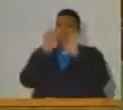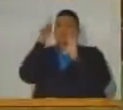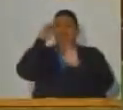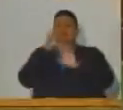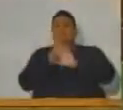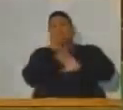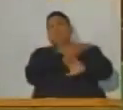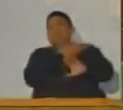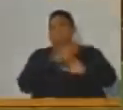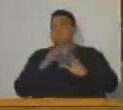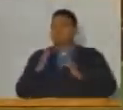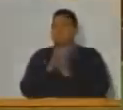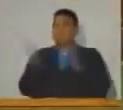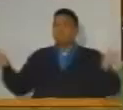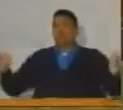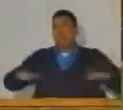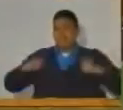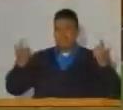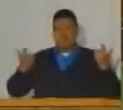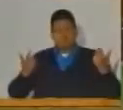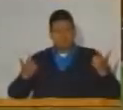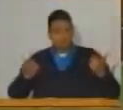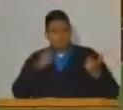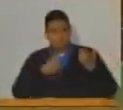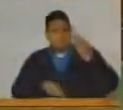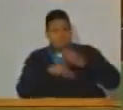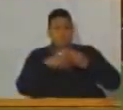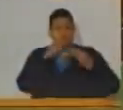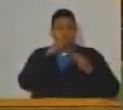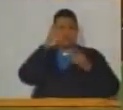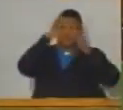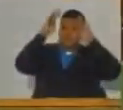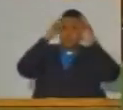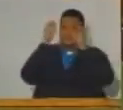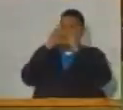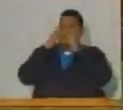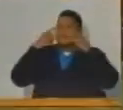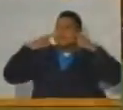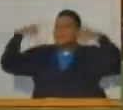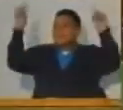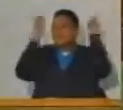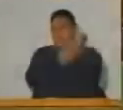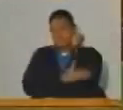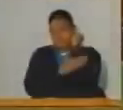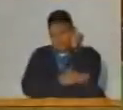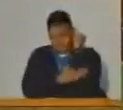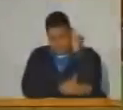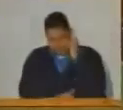of the general well-being and to create a prosperous society.